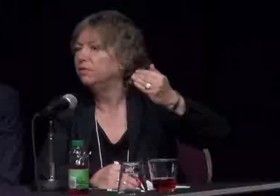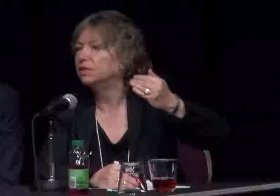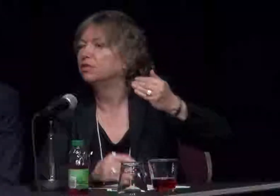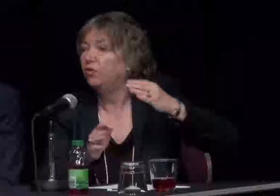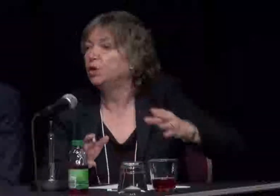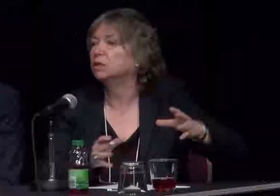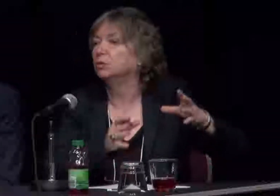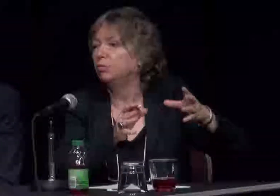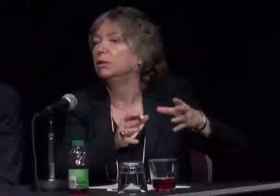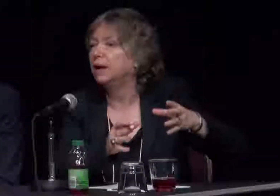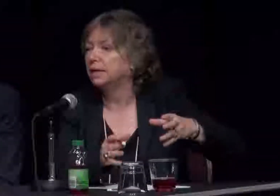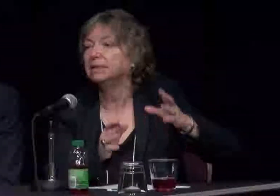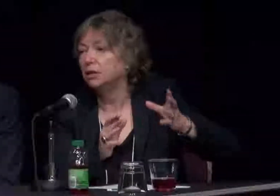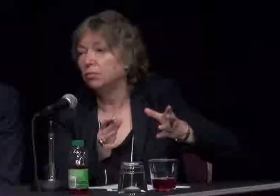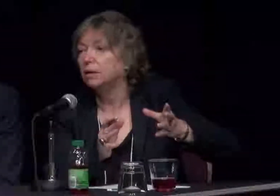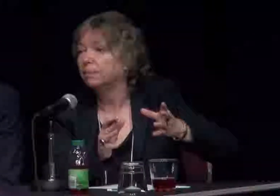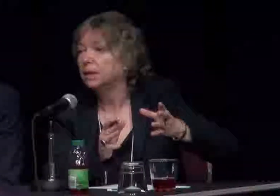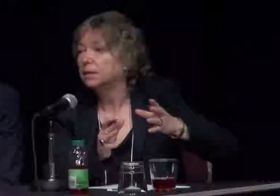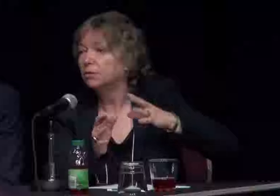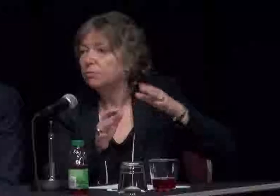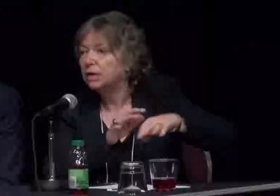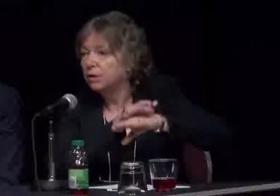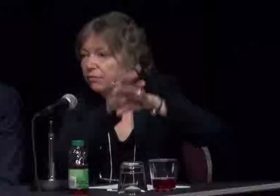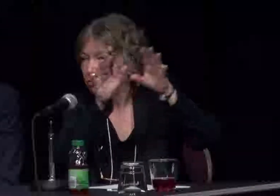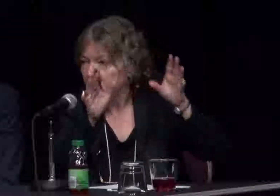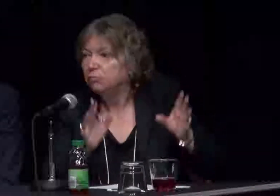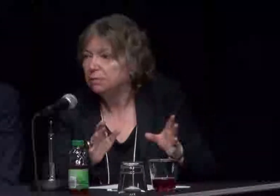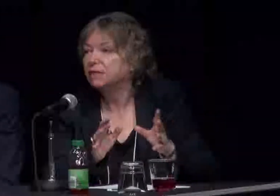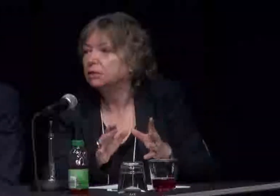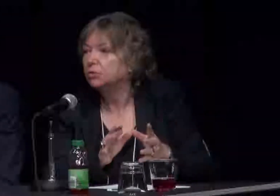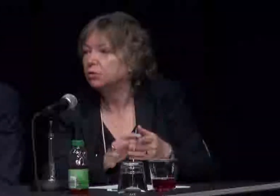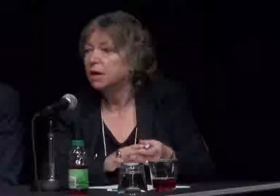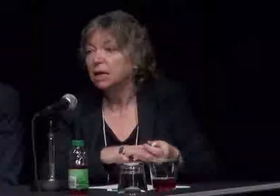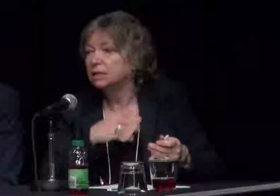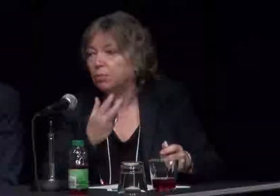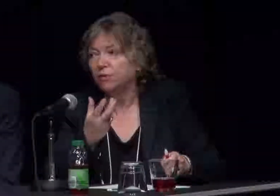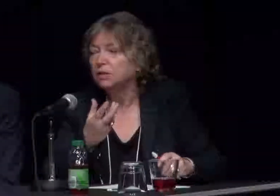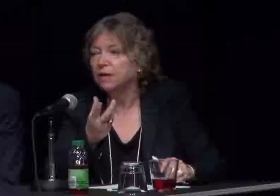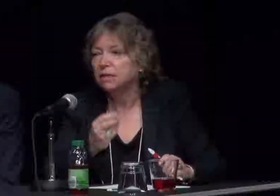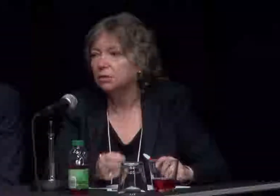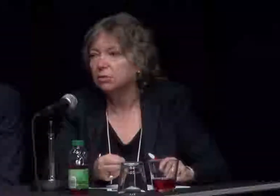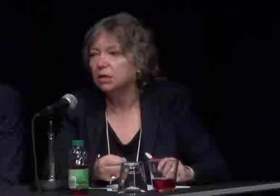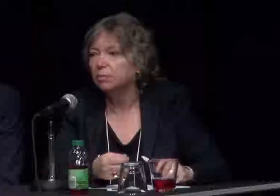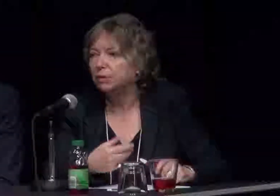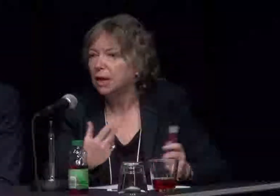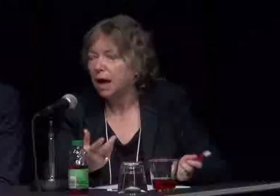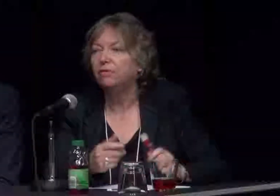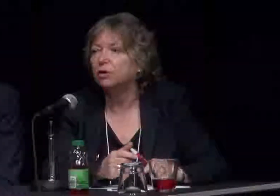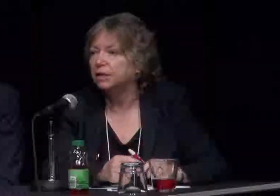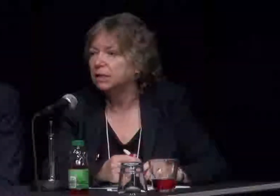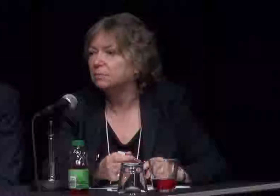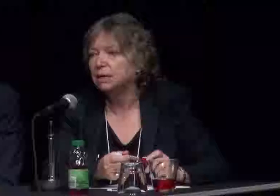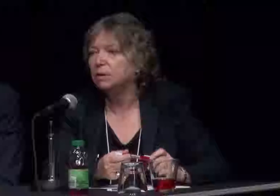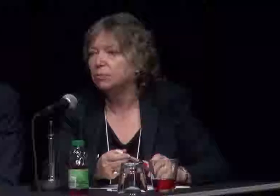actual benefits to force them to bring them back on day 3. So we have to really revisit those, because the perverse effects that you're talking about,